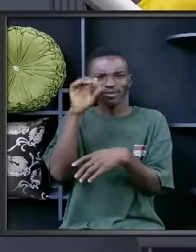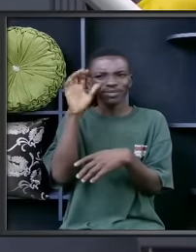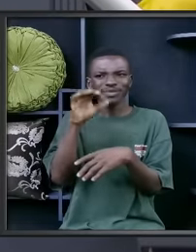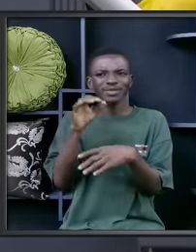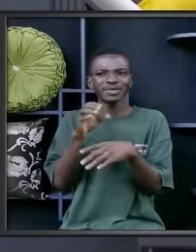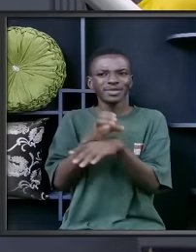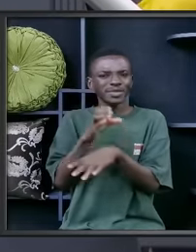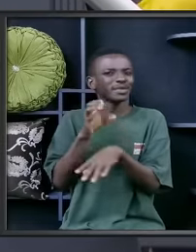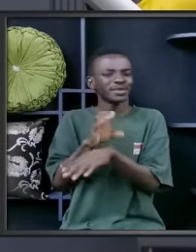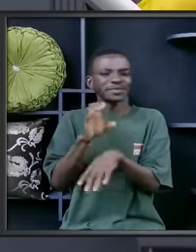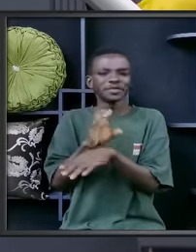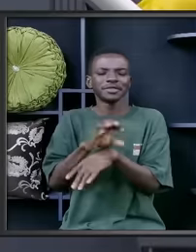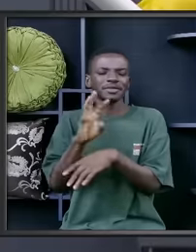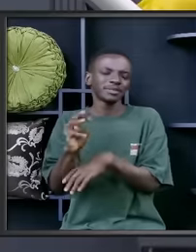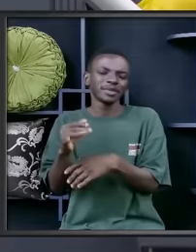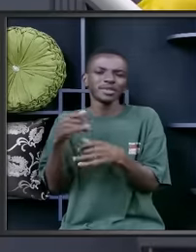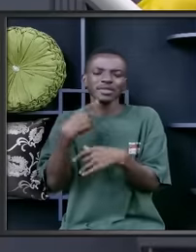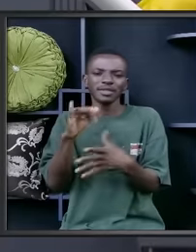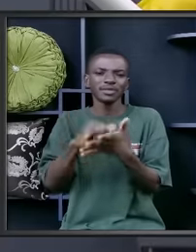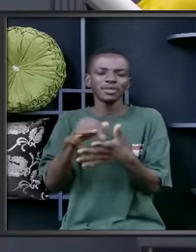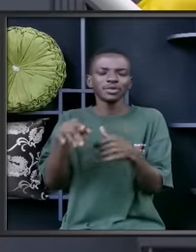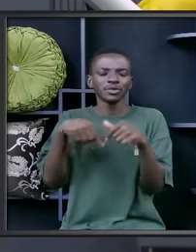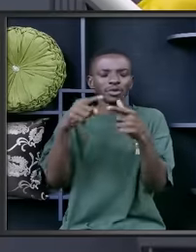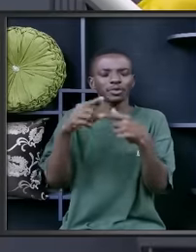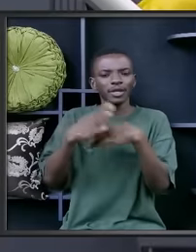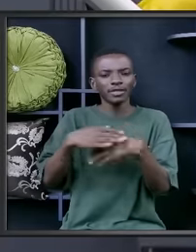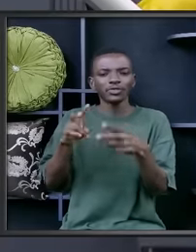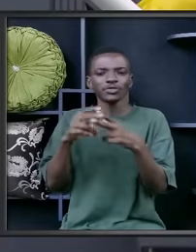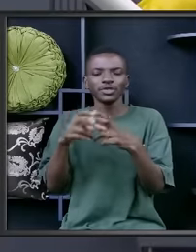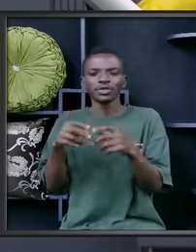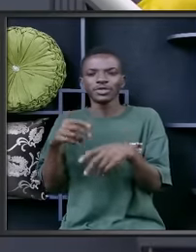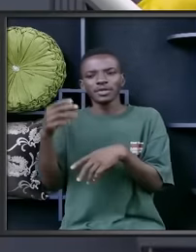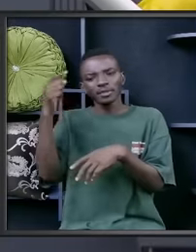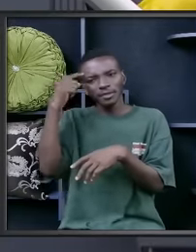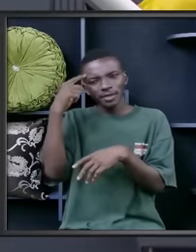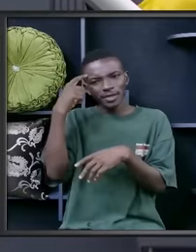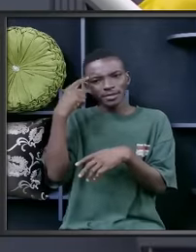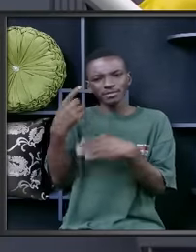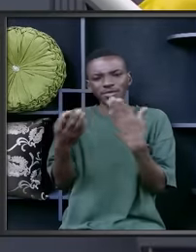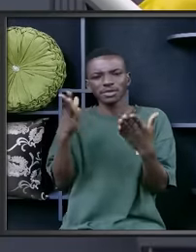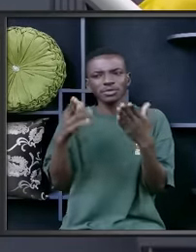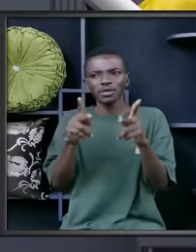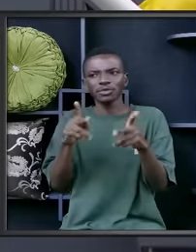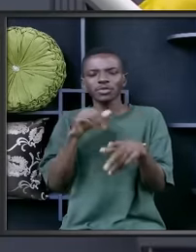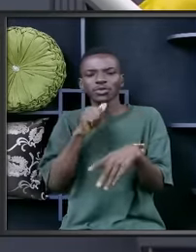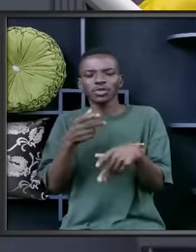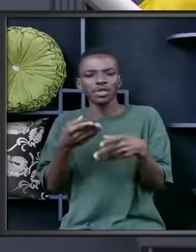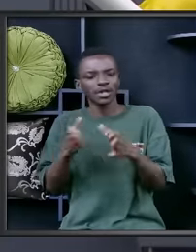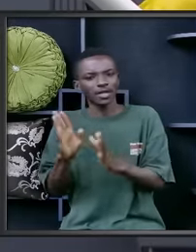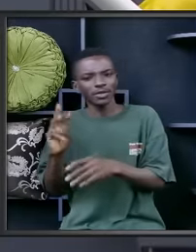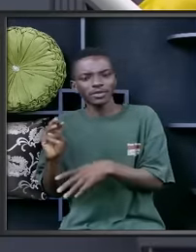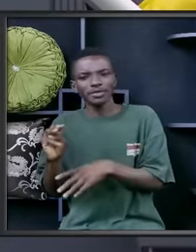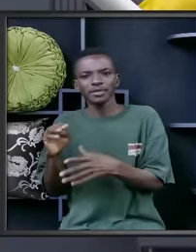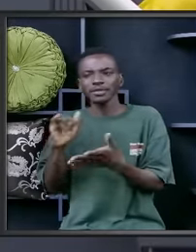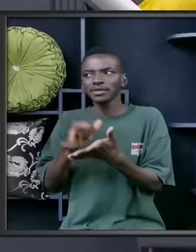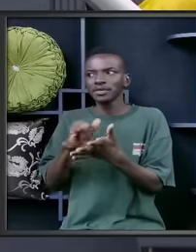do. So now I tell him, say, may we go for village. I want in my mind I said their people no go allow him. To be treating, I don't know, saying